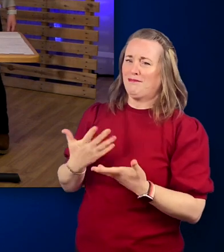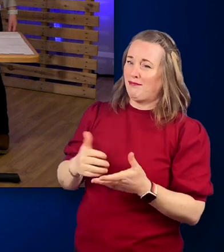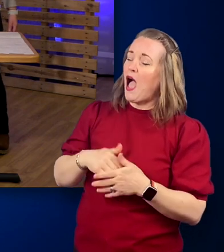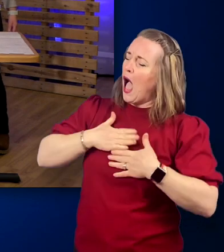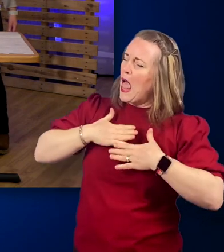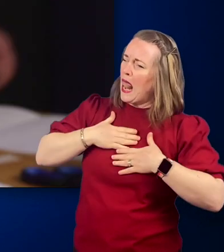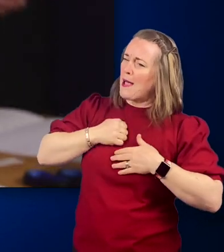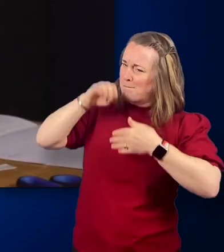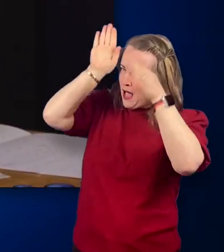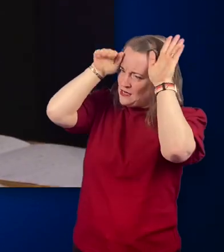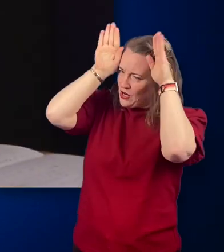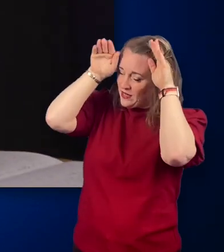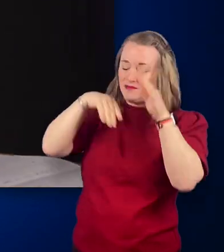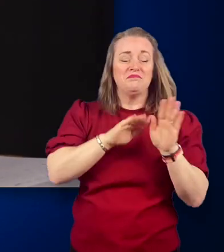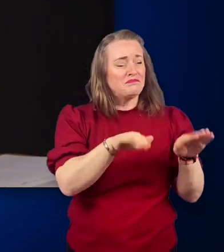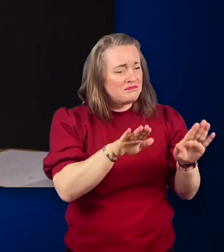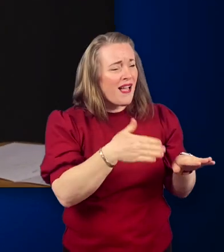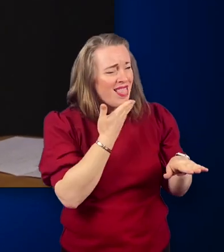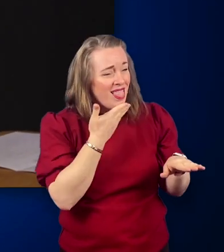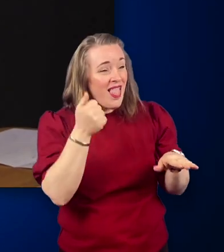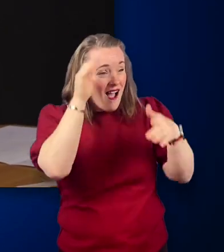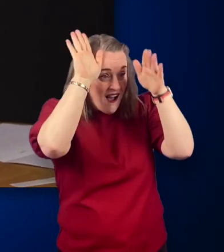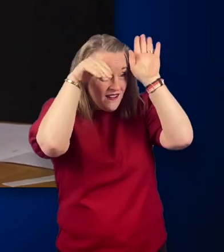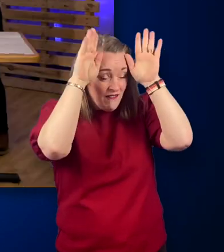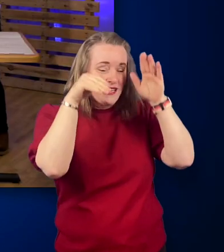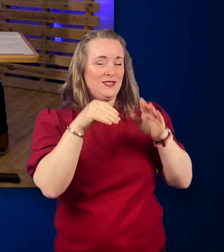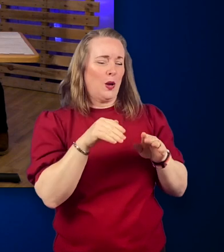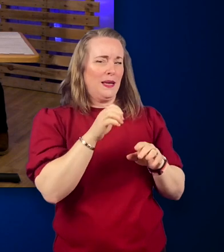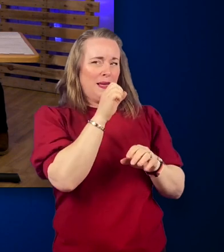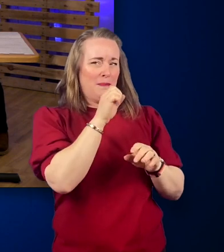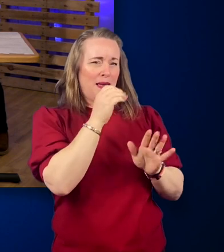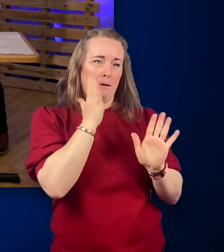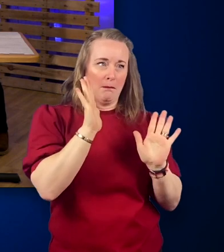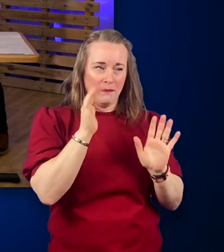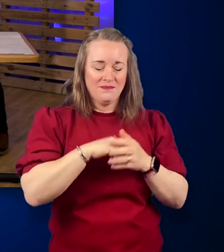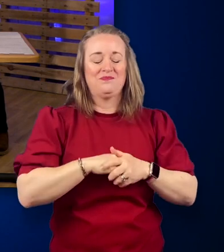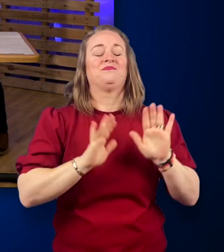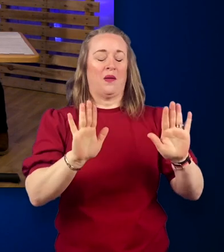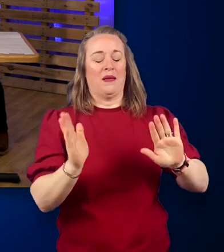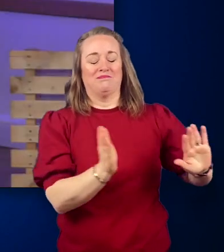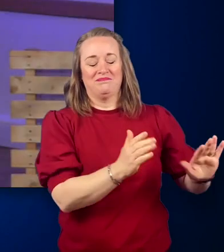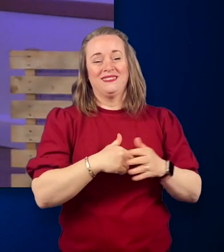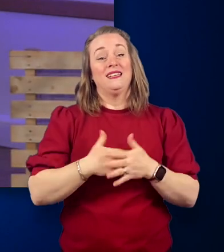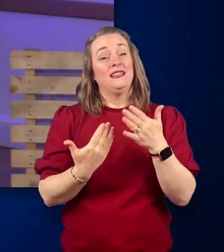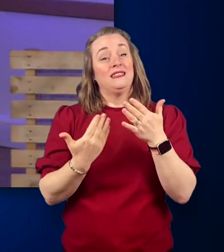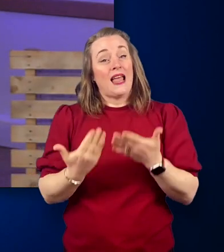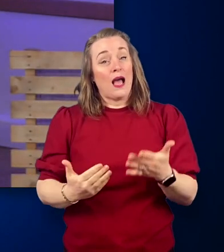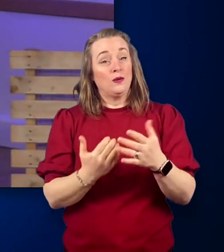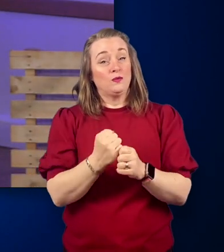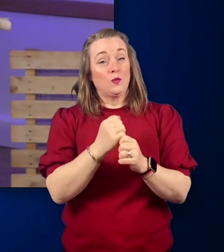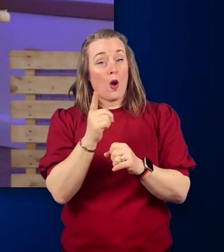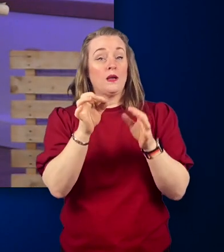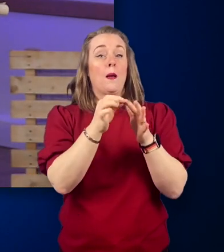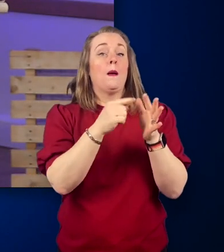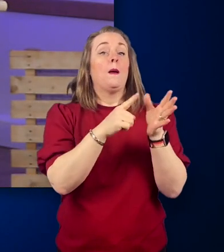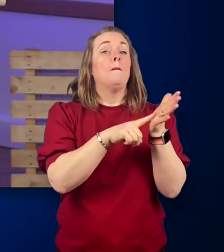like my donkey. It's a lovely donkey. It's a lovely donkey pig. Okay, so moving on, we're going to do a palm tree, which